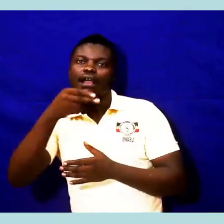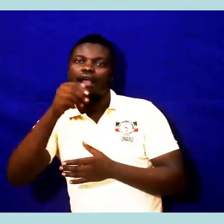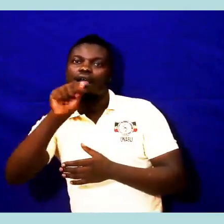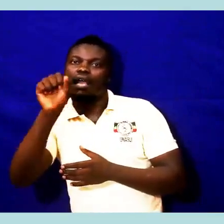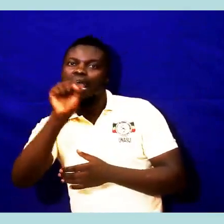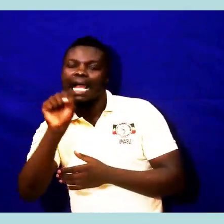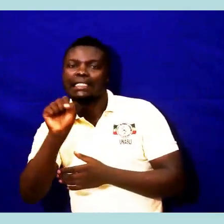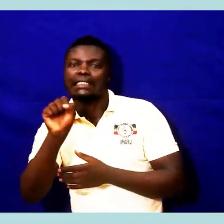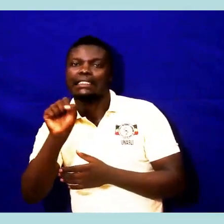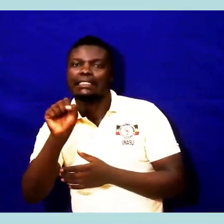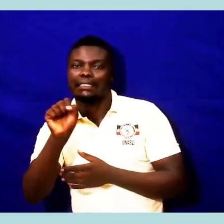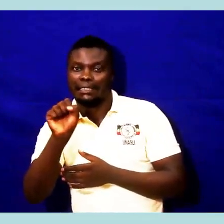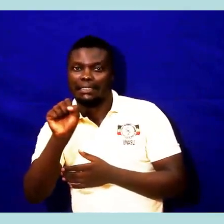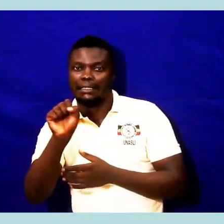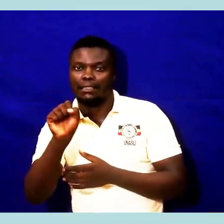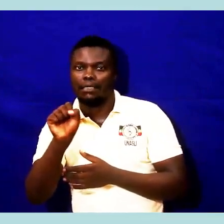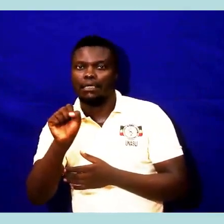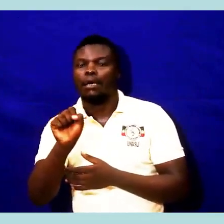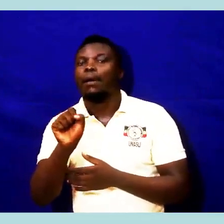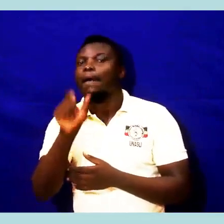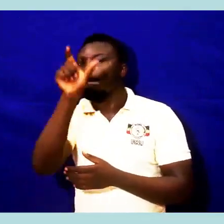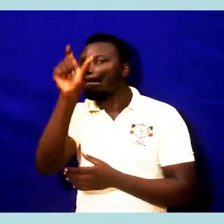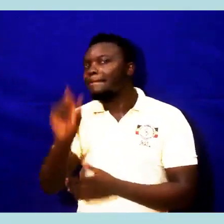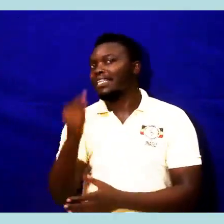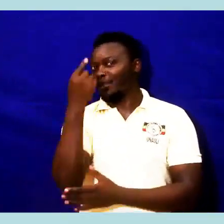we are talking about is one.